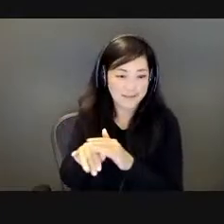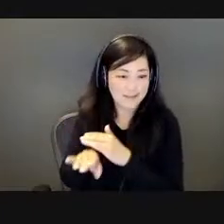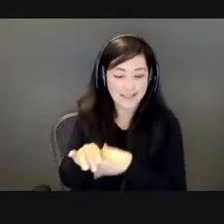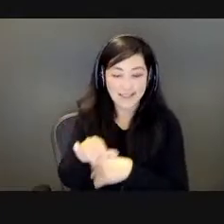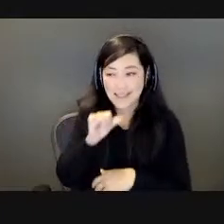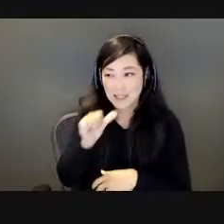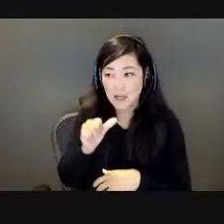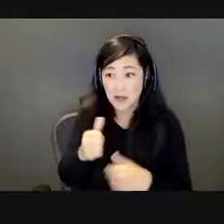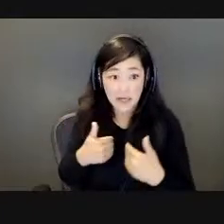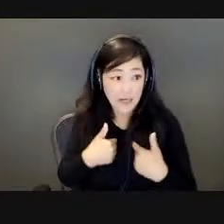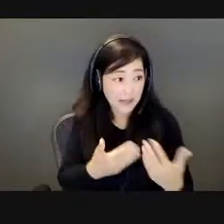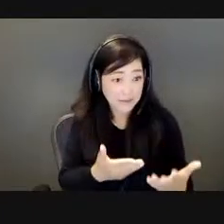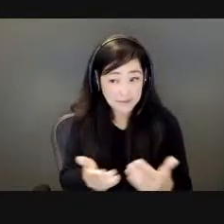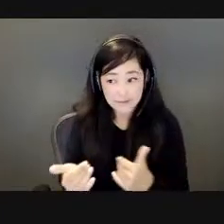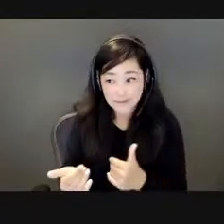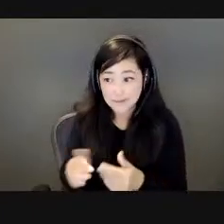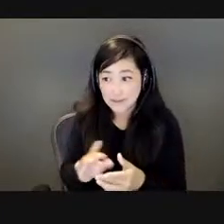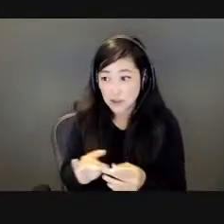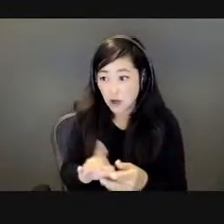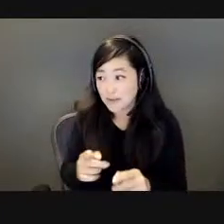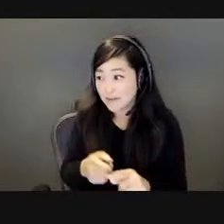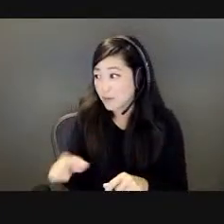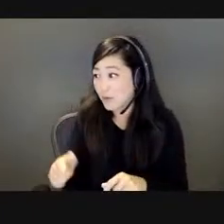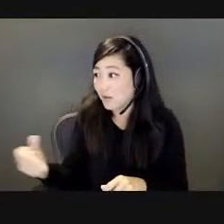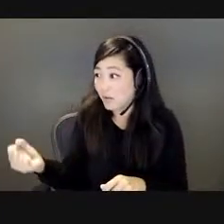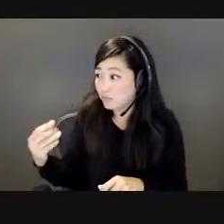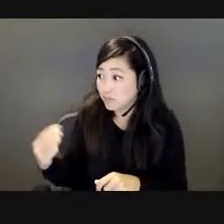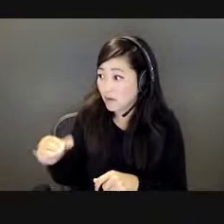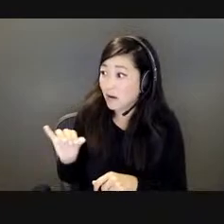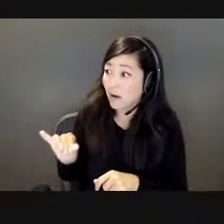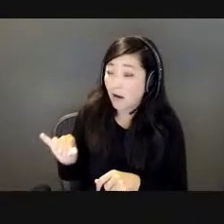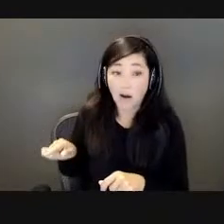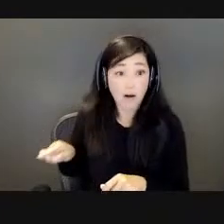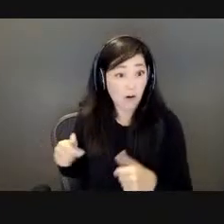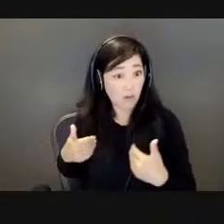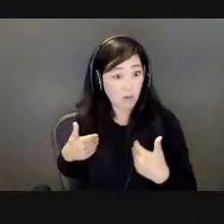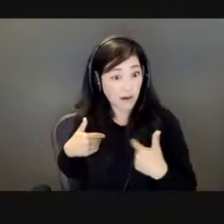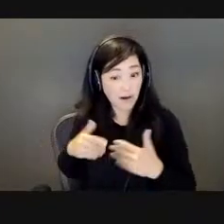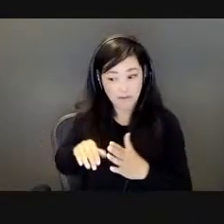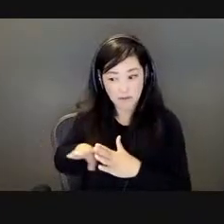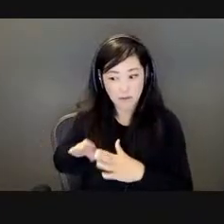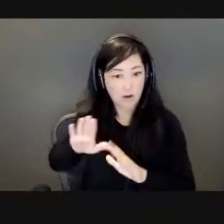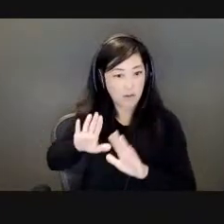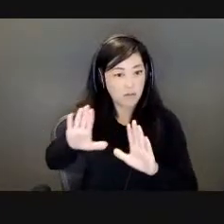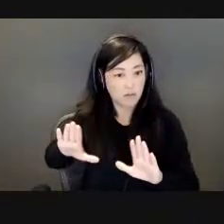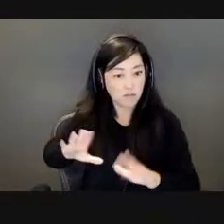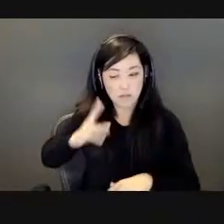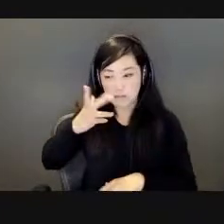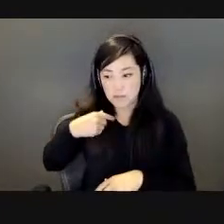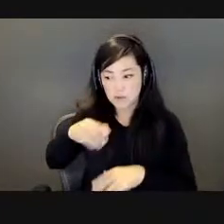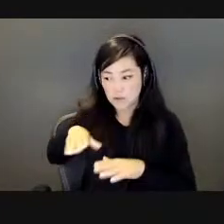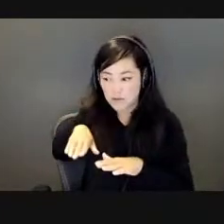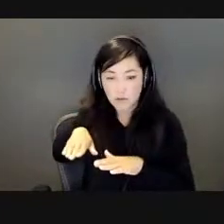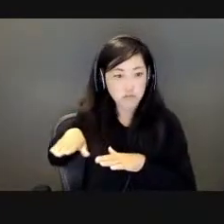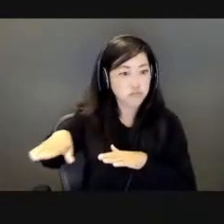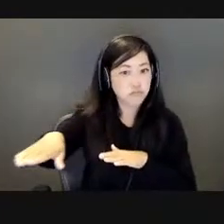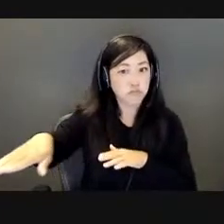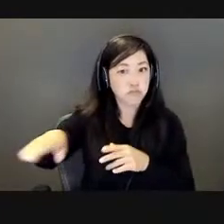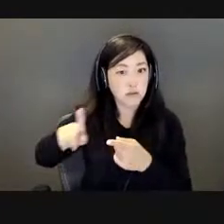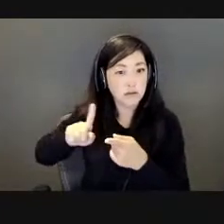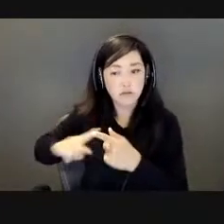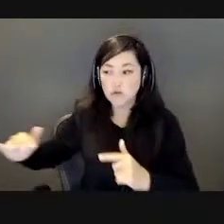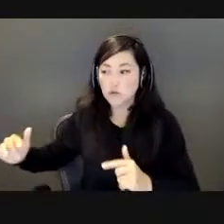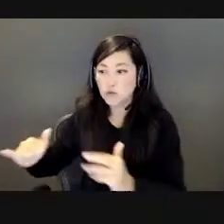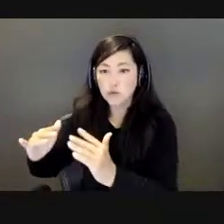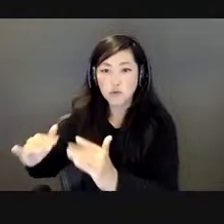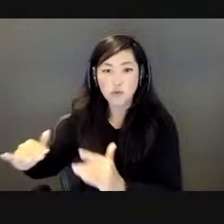input or thought to say, yes, we made a great boardwalk for everybody to access to make it a bit easier,